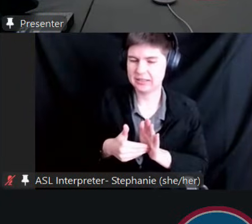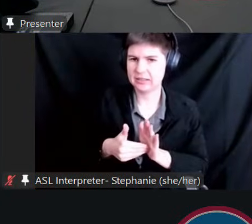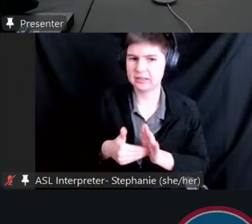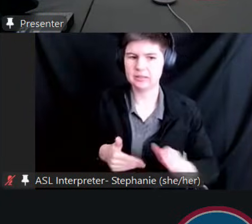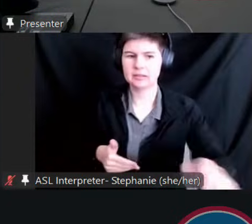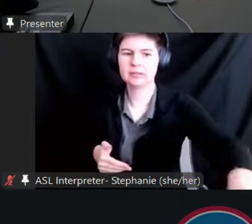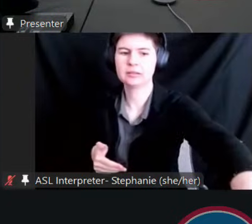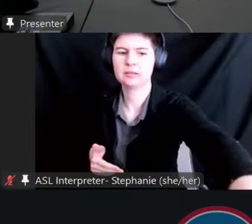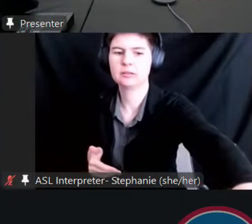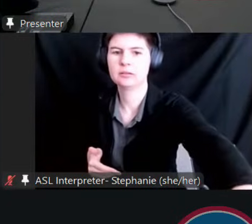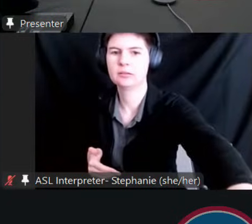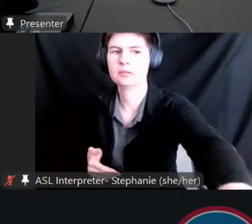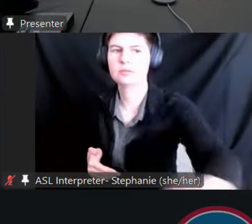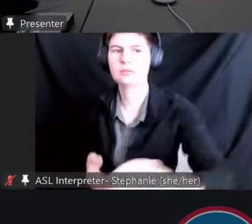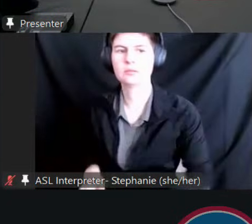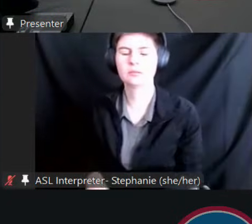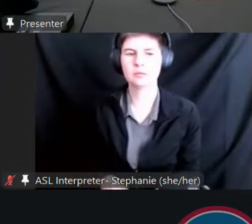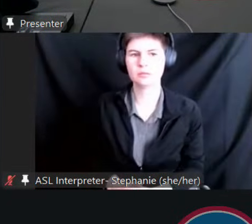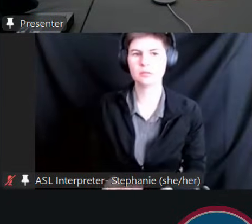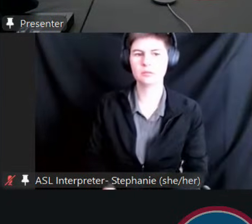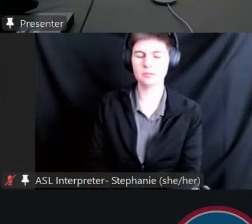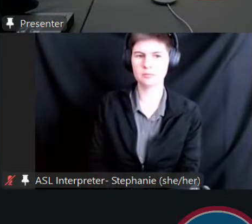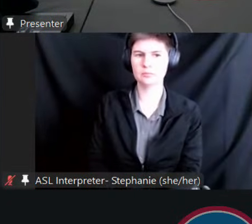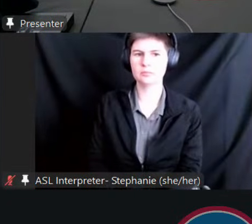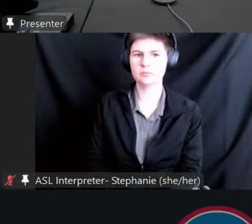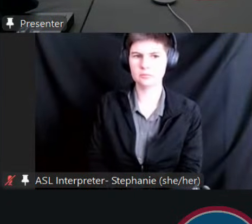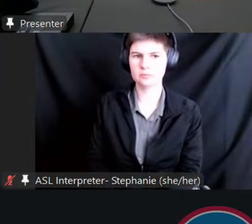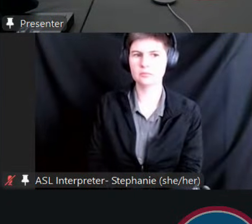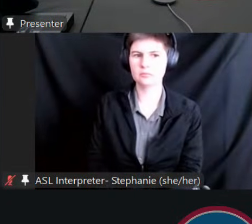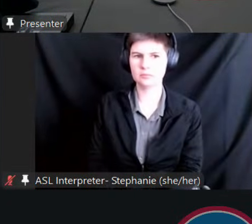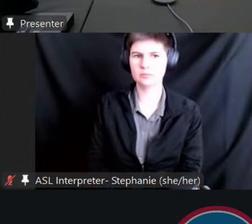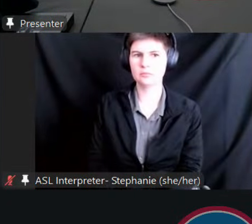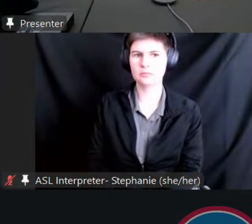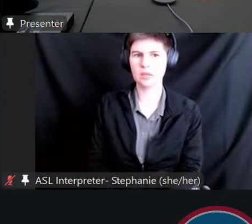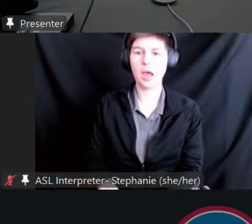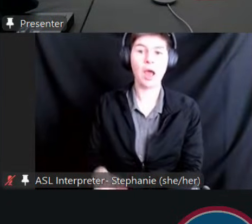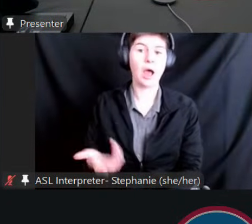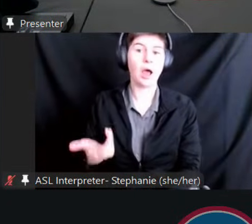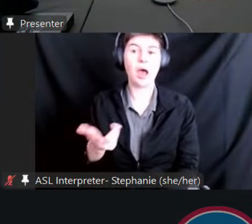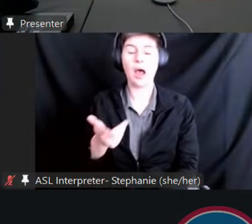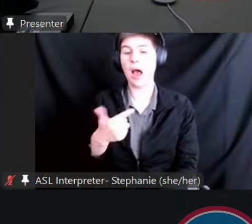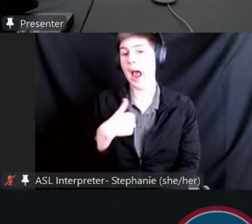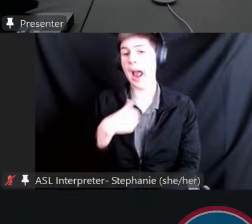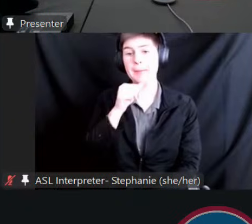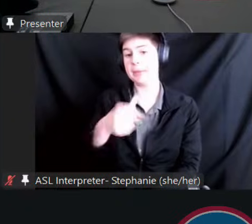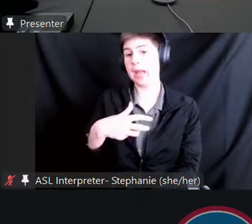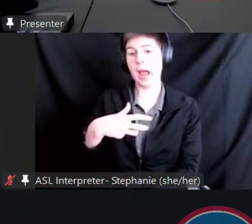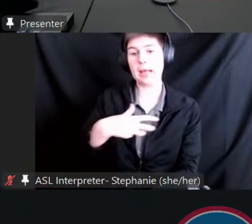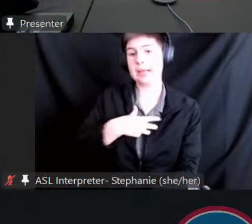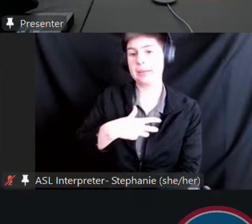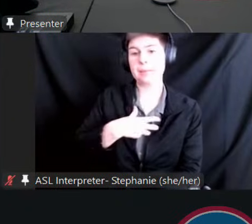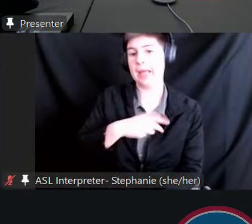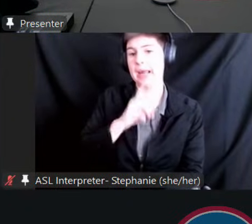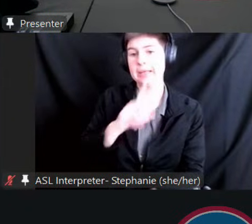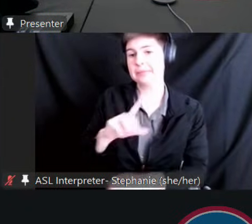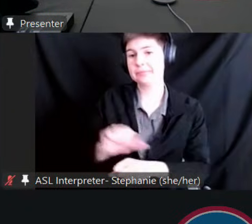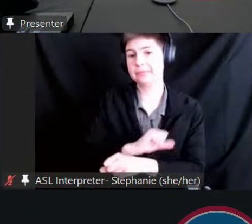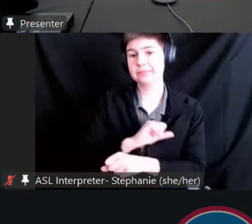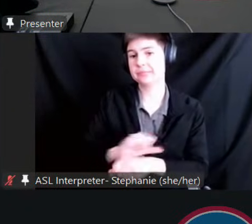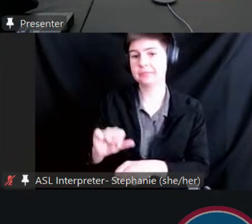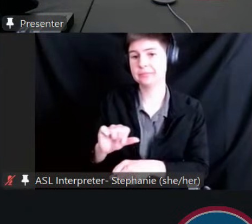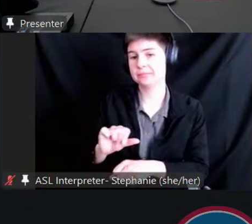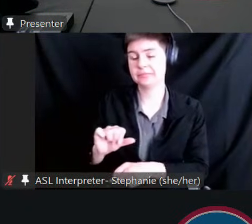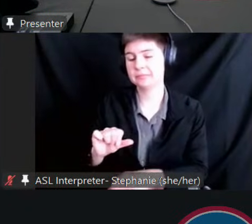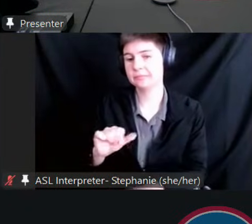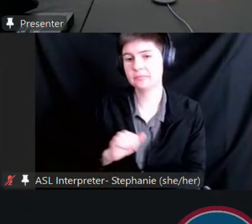through like the leaner times, I don't think I'm going to complain about that. So yeah. Part